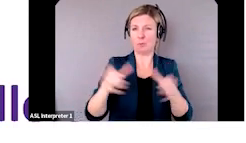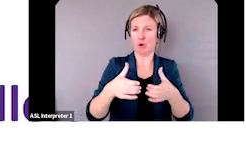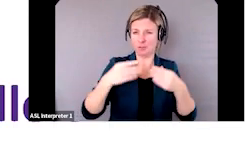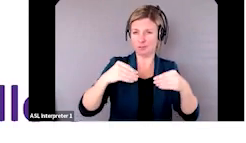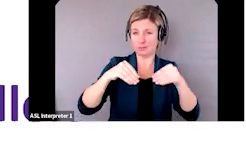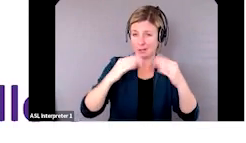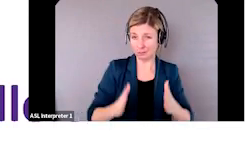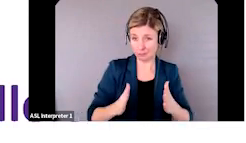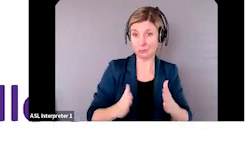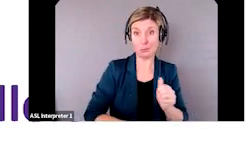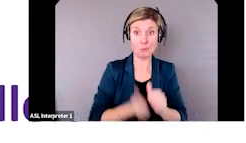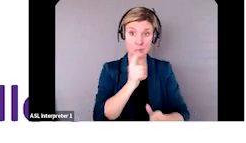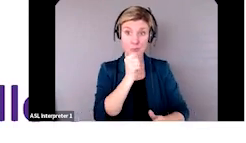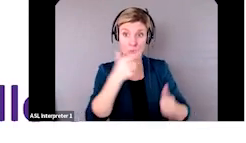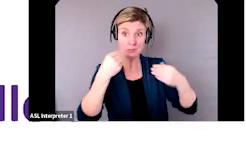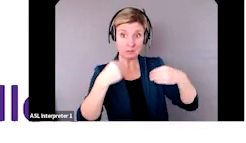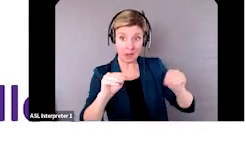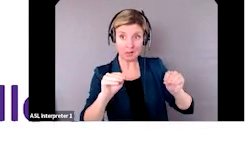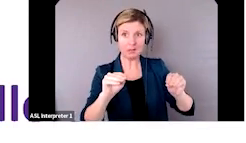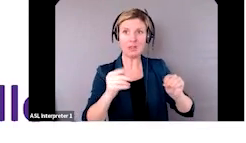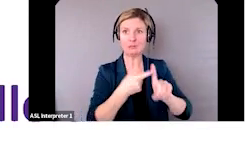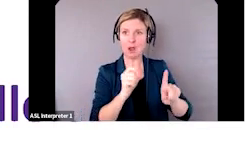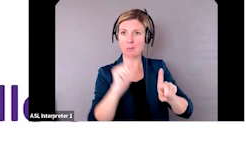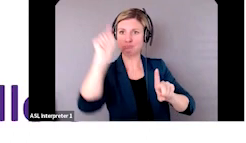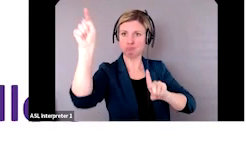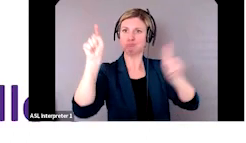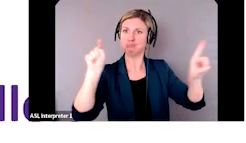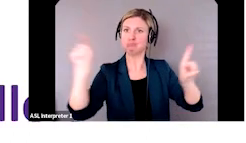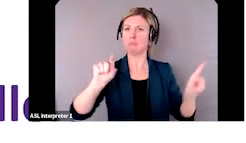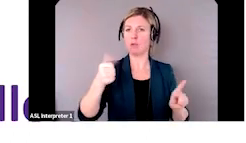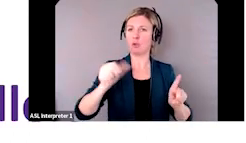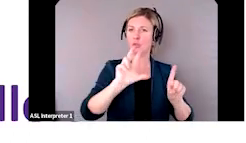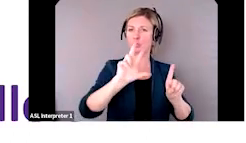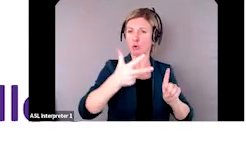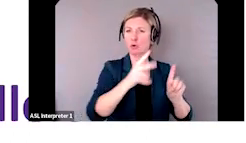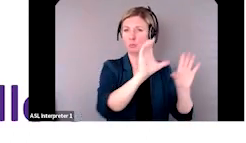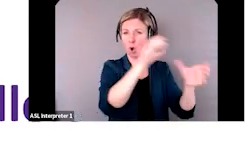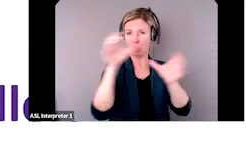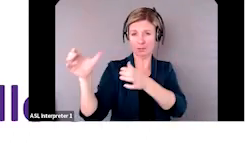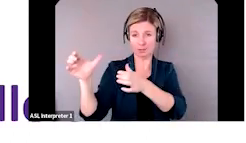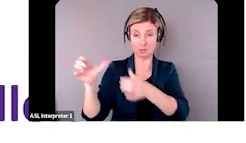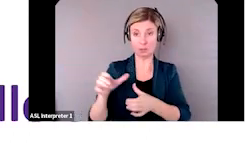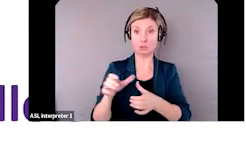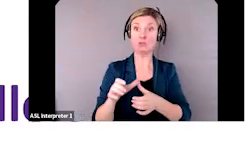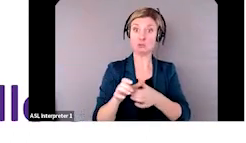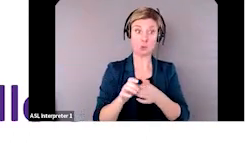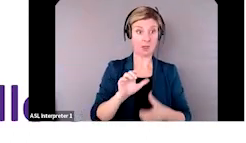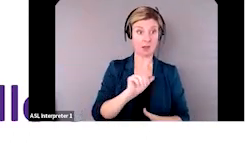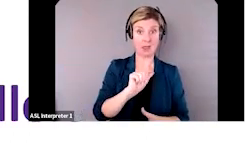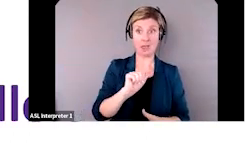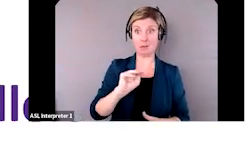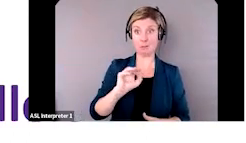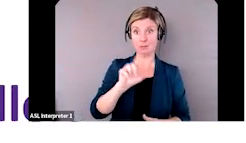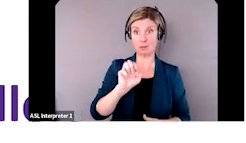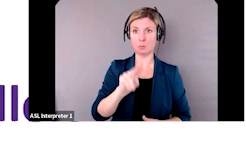are third-party. Amazon does buy product and put it through like any other channel would, but it represents a much